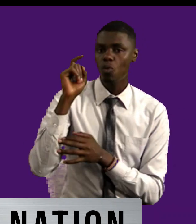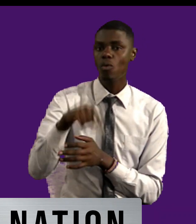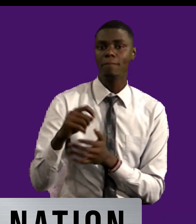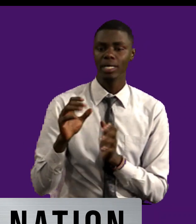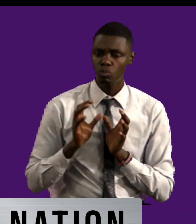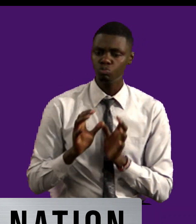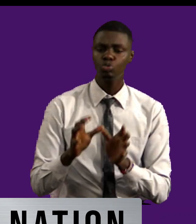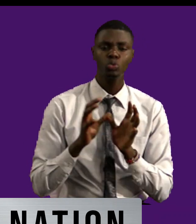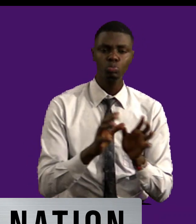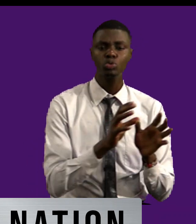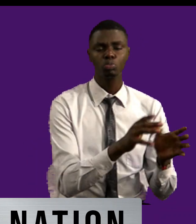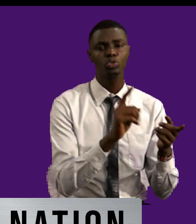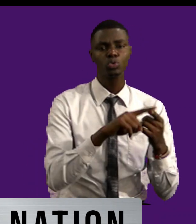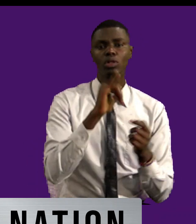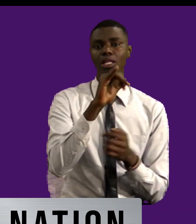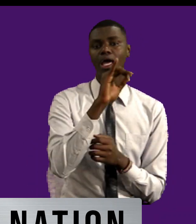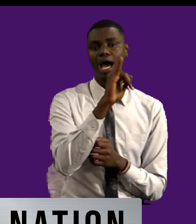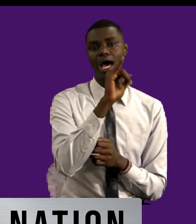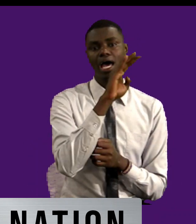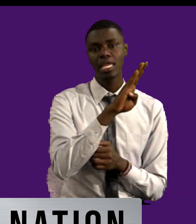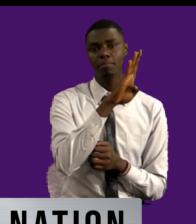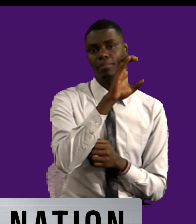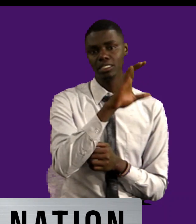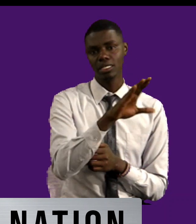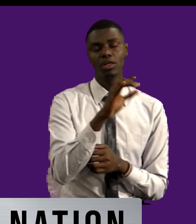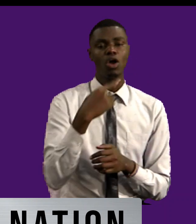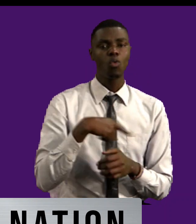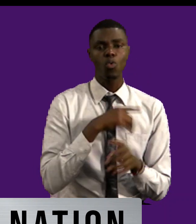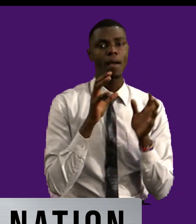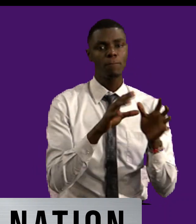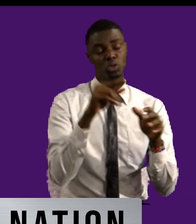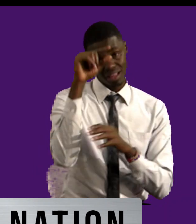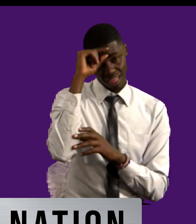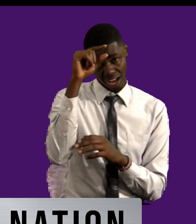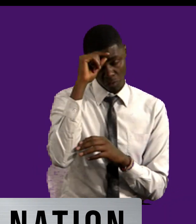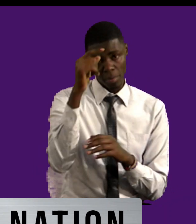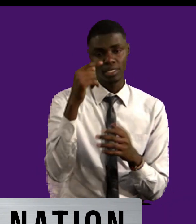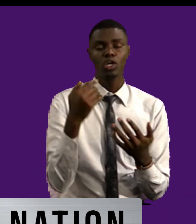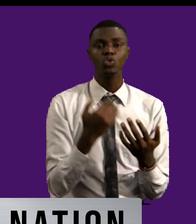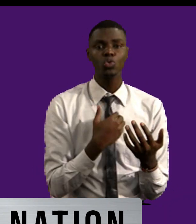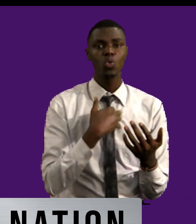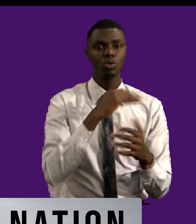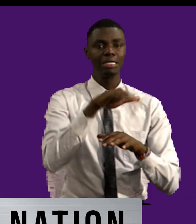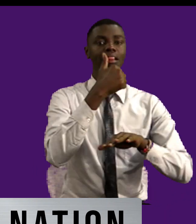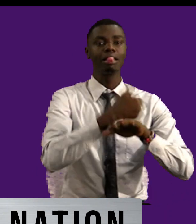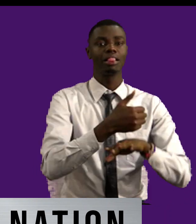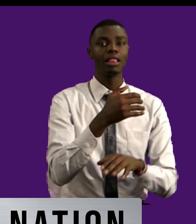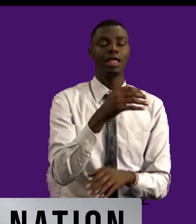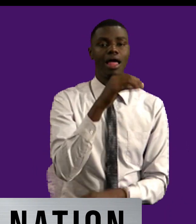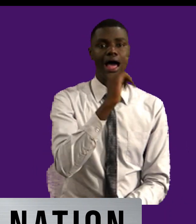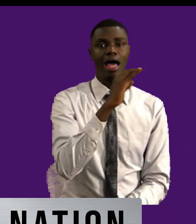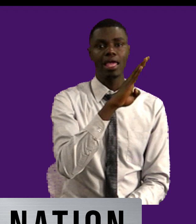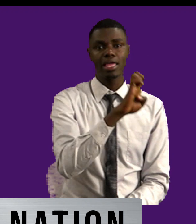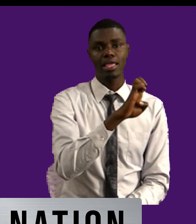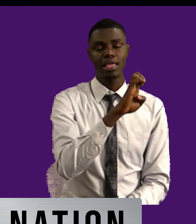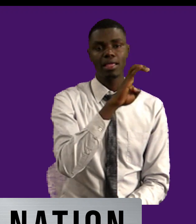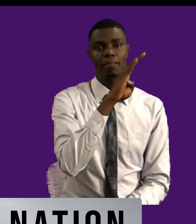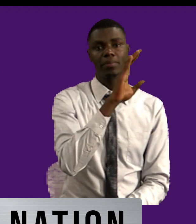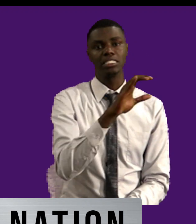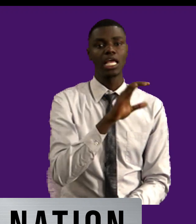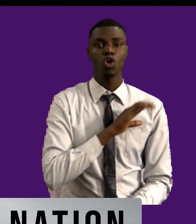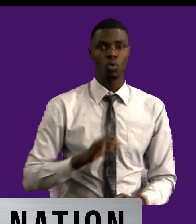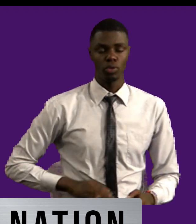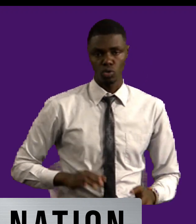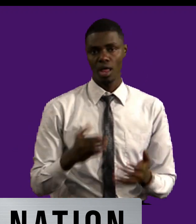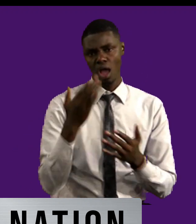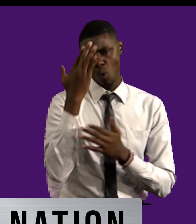to push to the IBC. We are also pushing the government to have the IBC commissioners in place, because